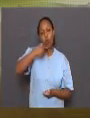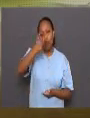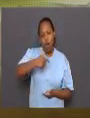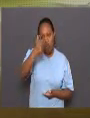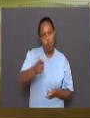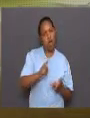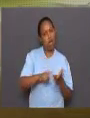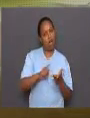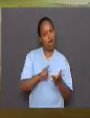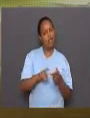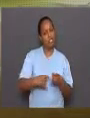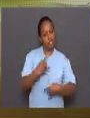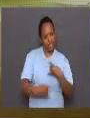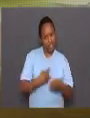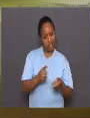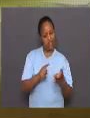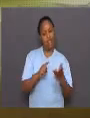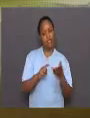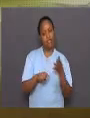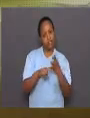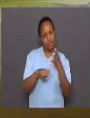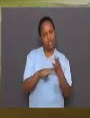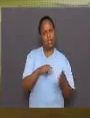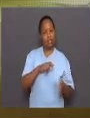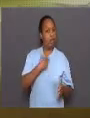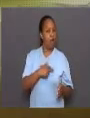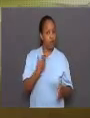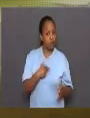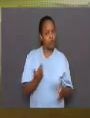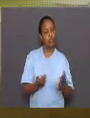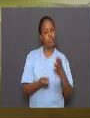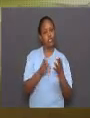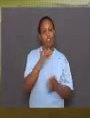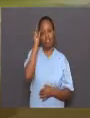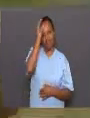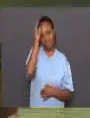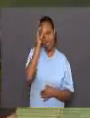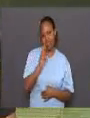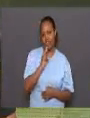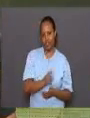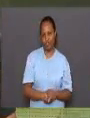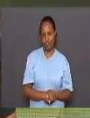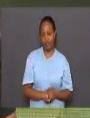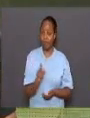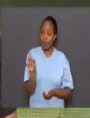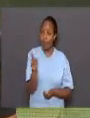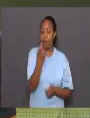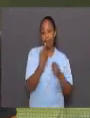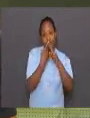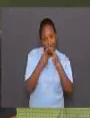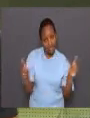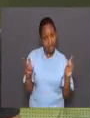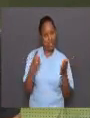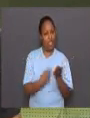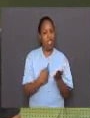languages, ethnicities, religions, and cultures. However,